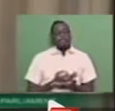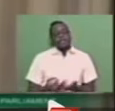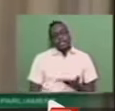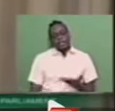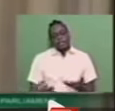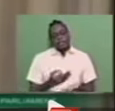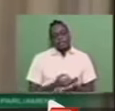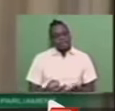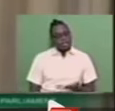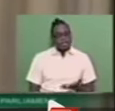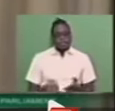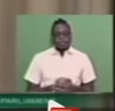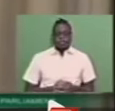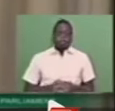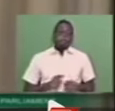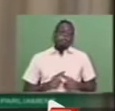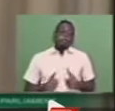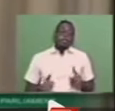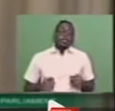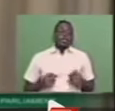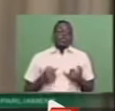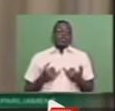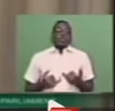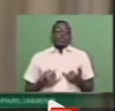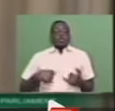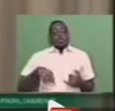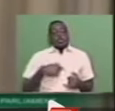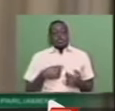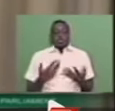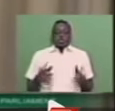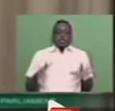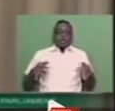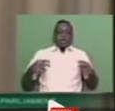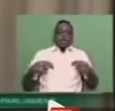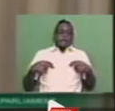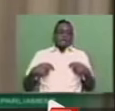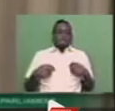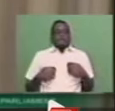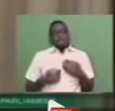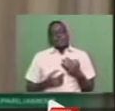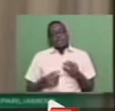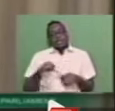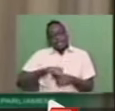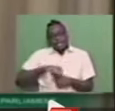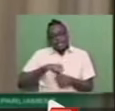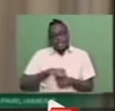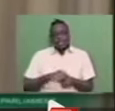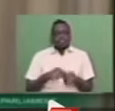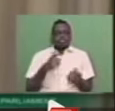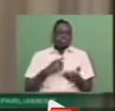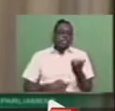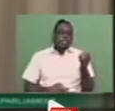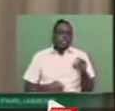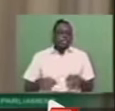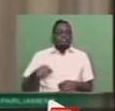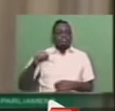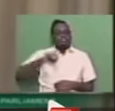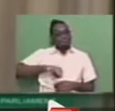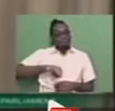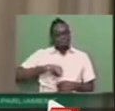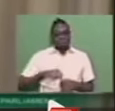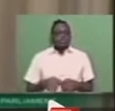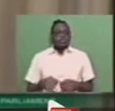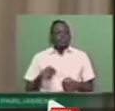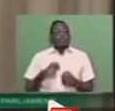which resulted in an uncompetitive natural gas price, a problem which downstreamers have been complaining about in